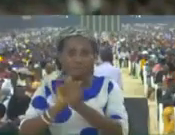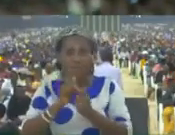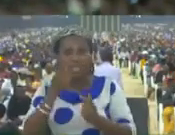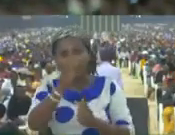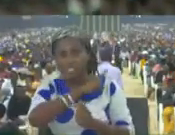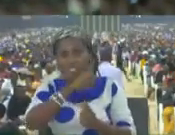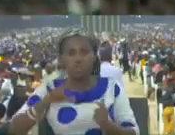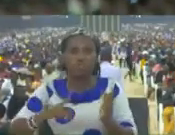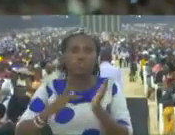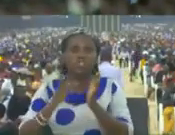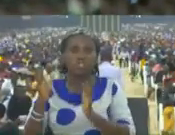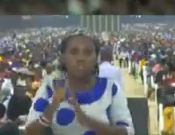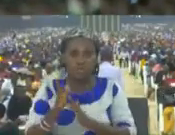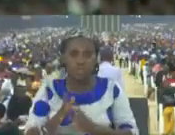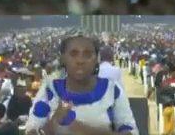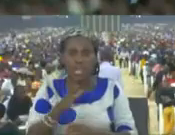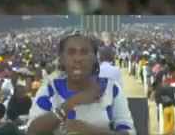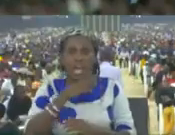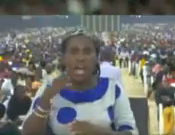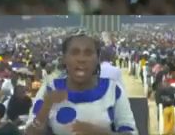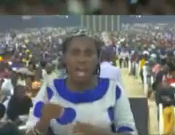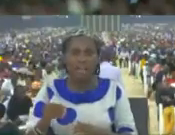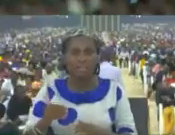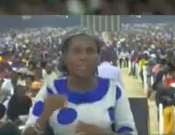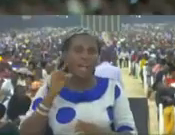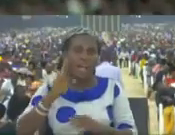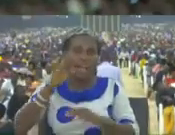Christ. And her night ended.